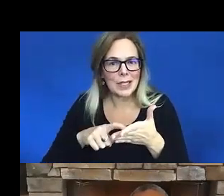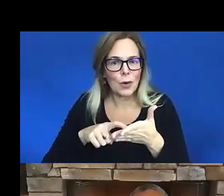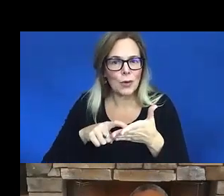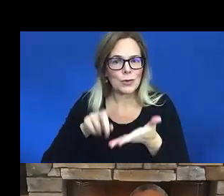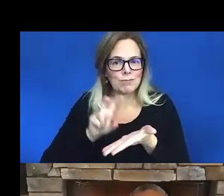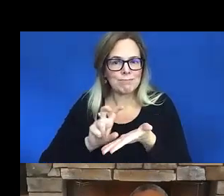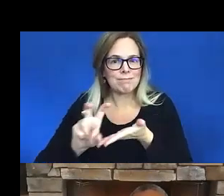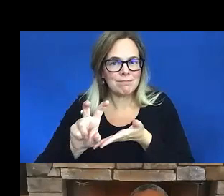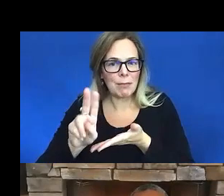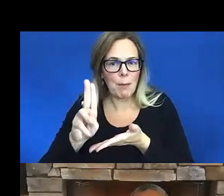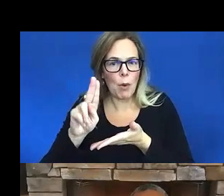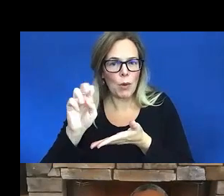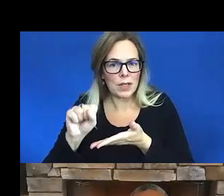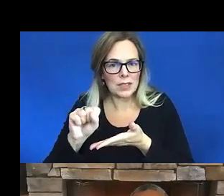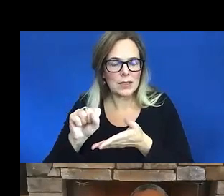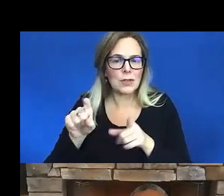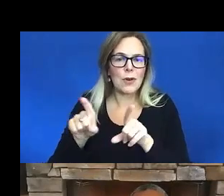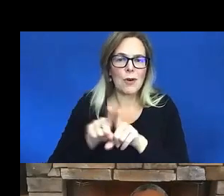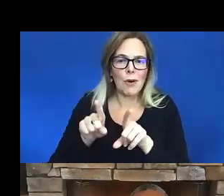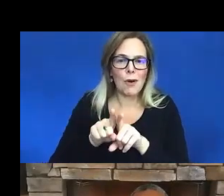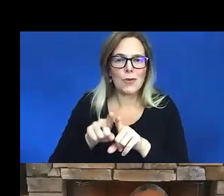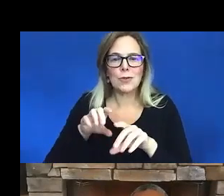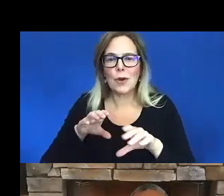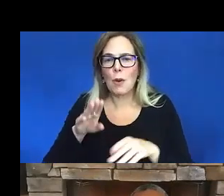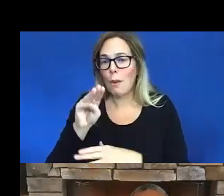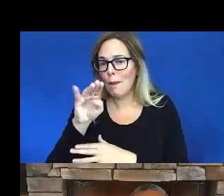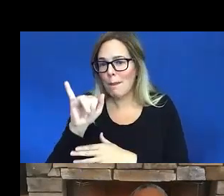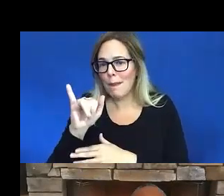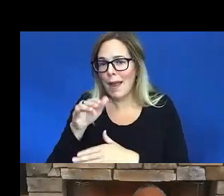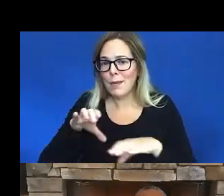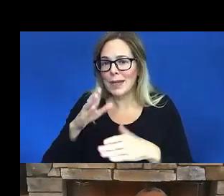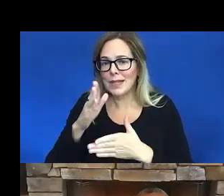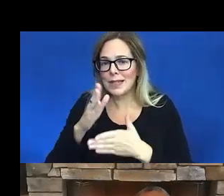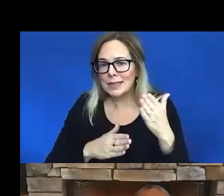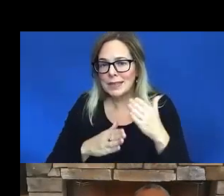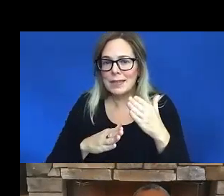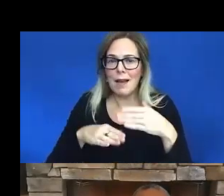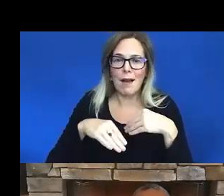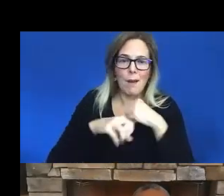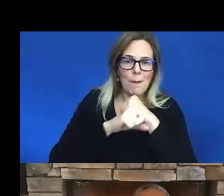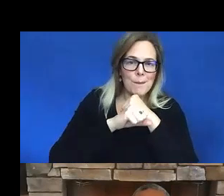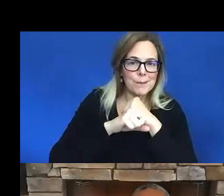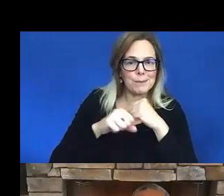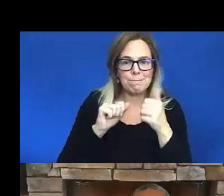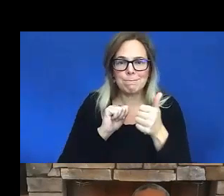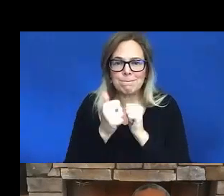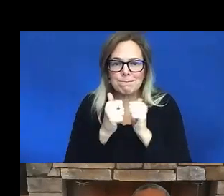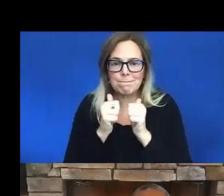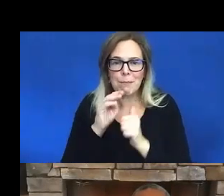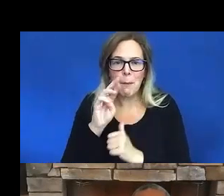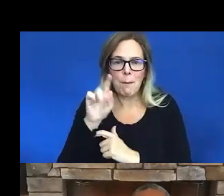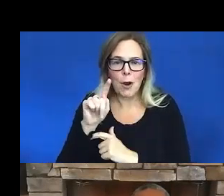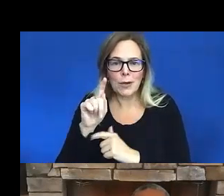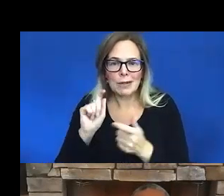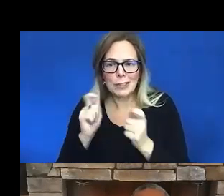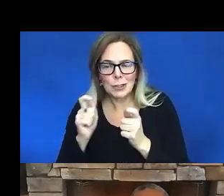at, in May, we did some market adjustments, and now we're finishing those market adjustments up